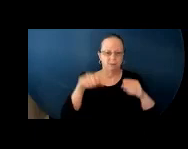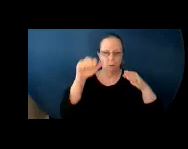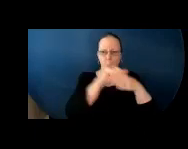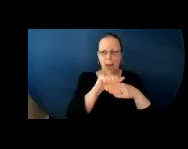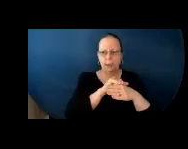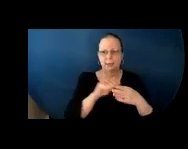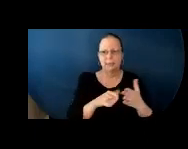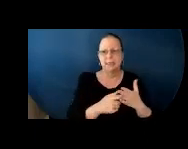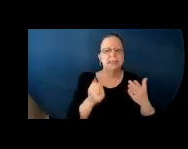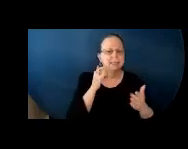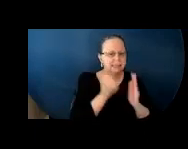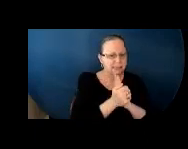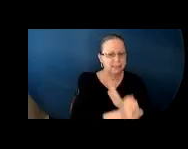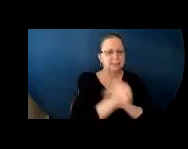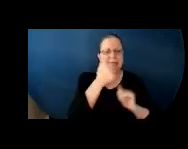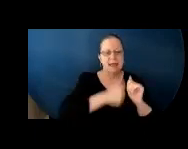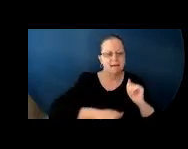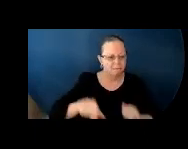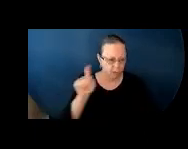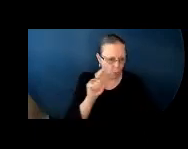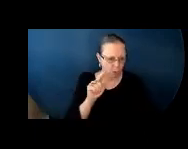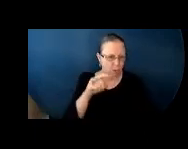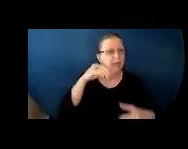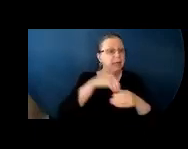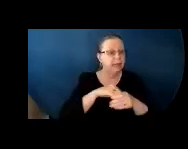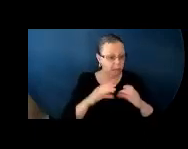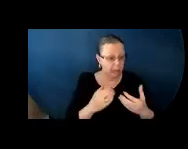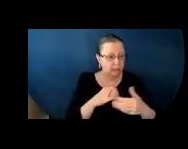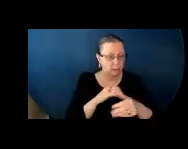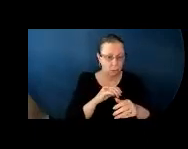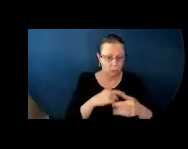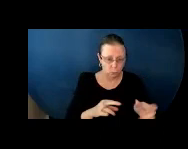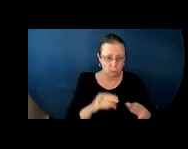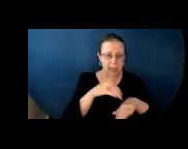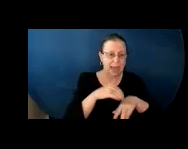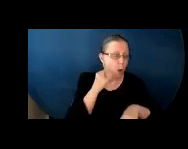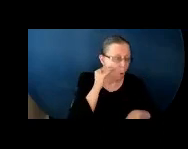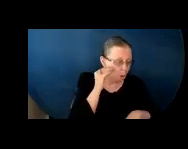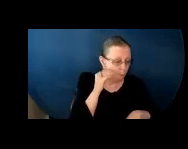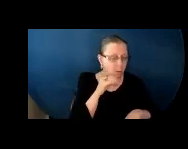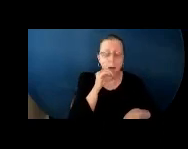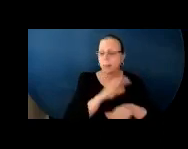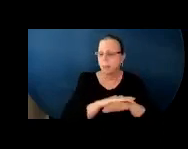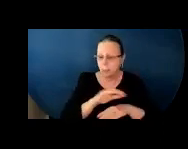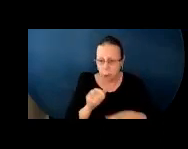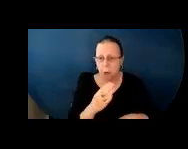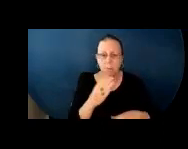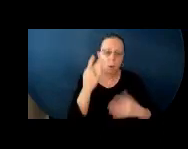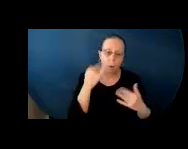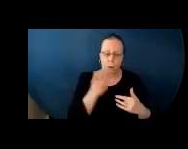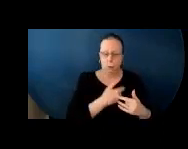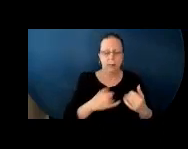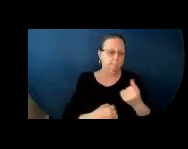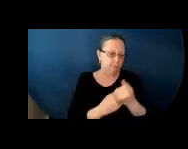skills everywhere, right? In the classroom, at home, on the job, while we have the supports in